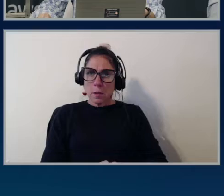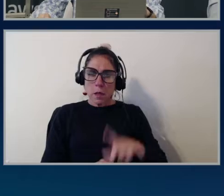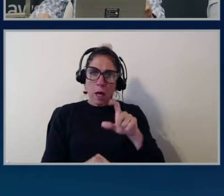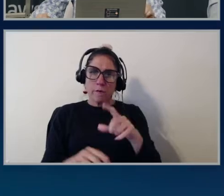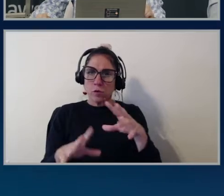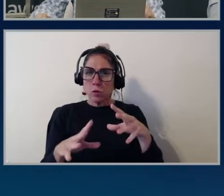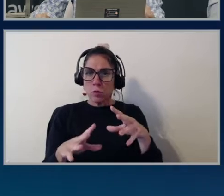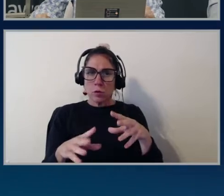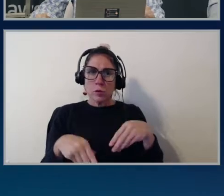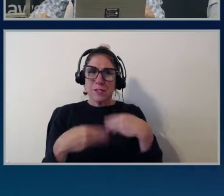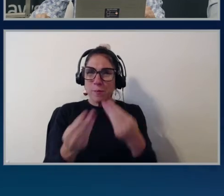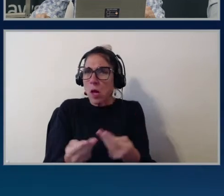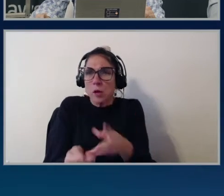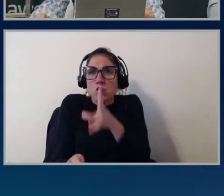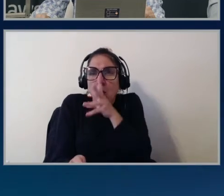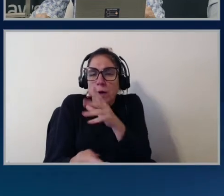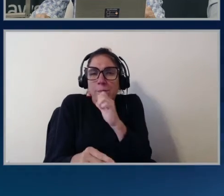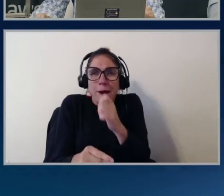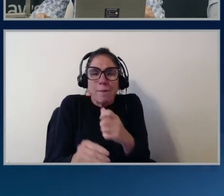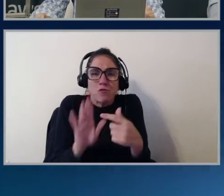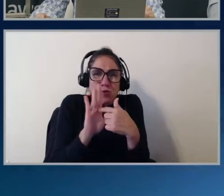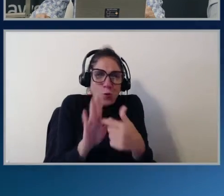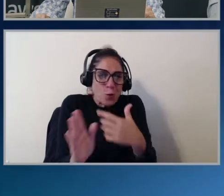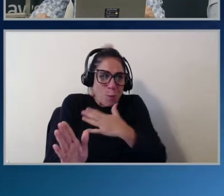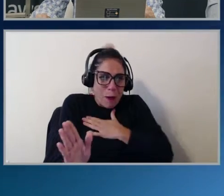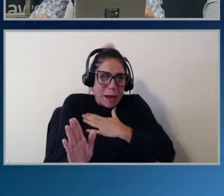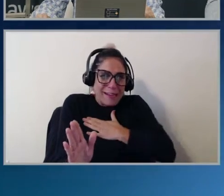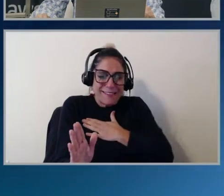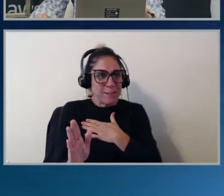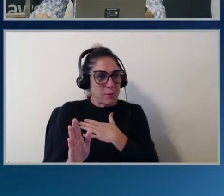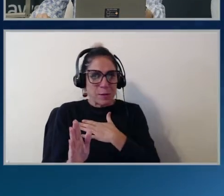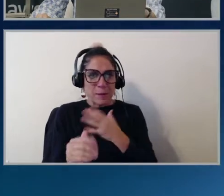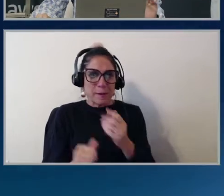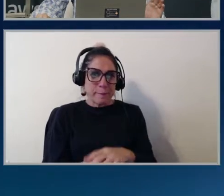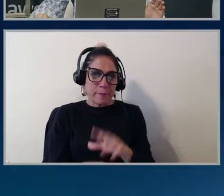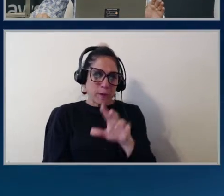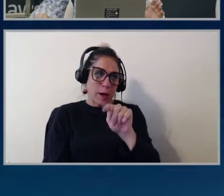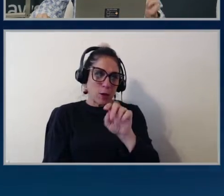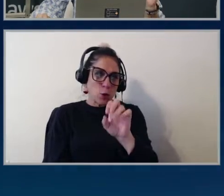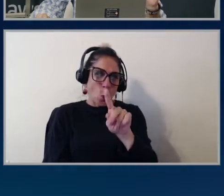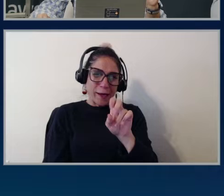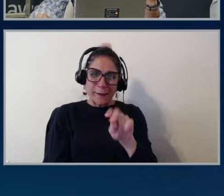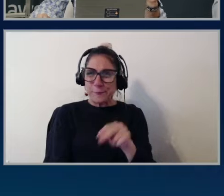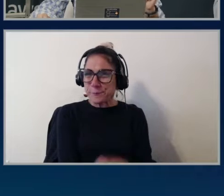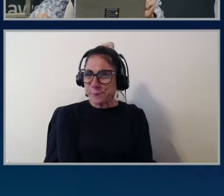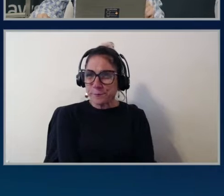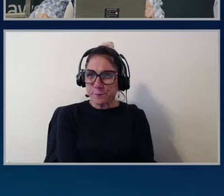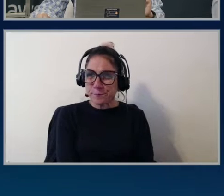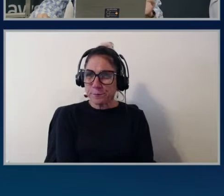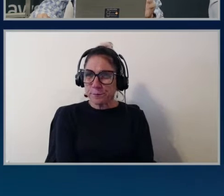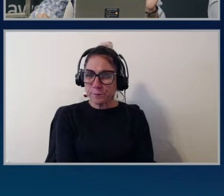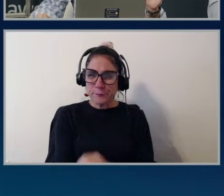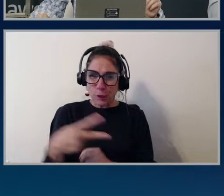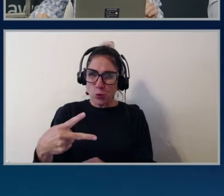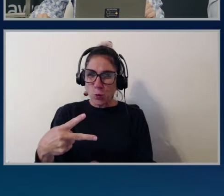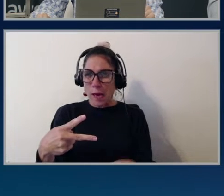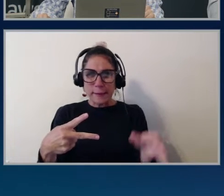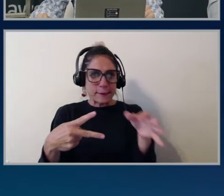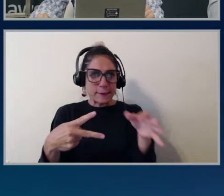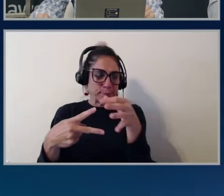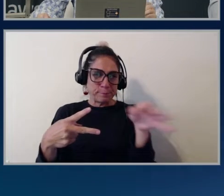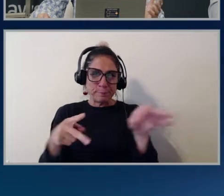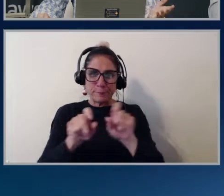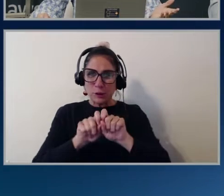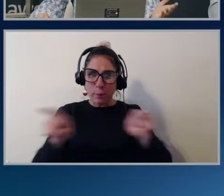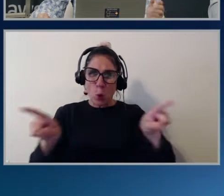token. I'm not going to show you my token. And same step. two lines: deploy, optimize, and